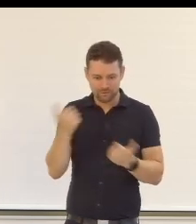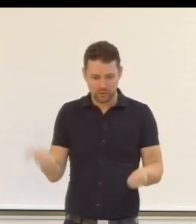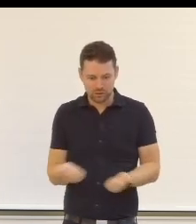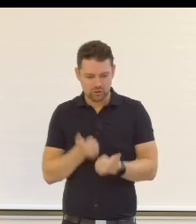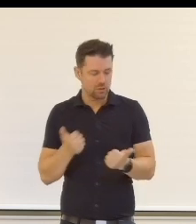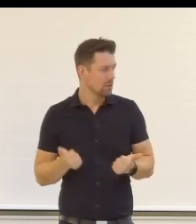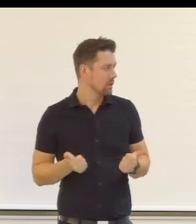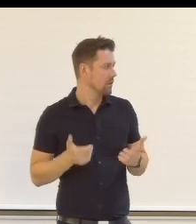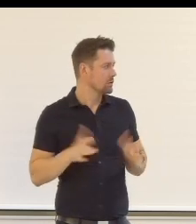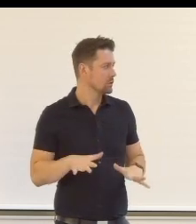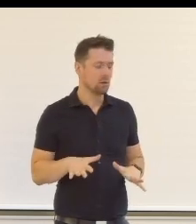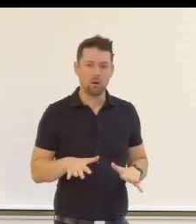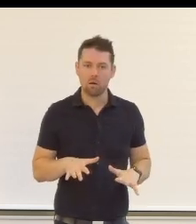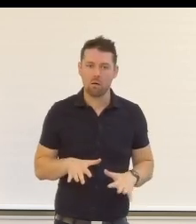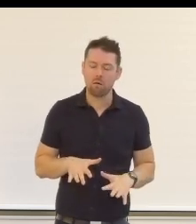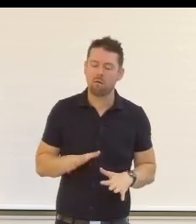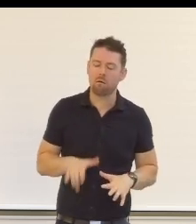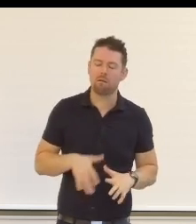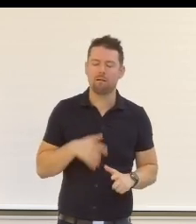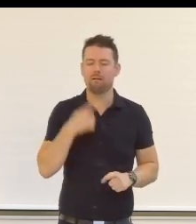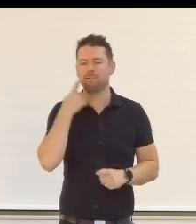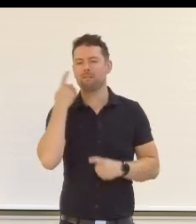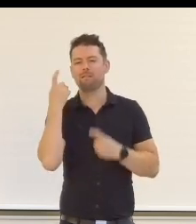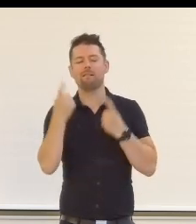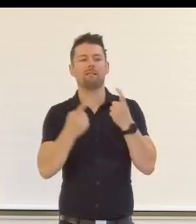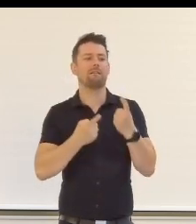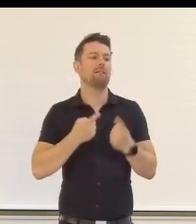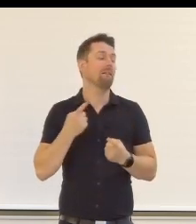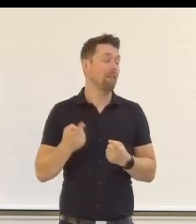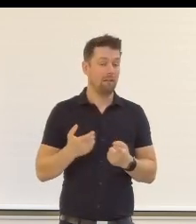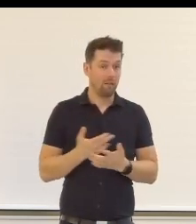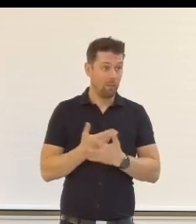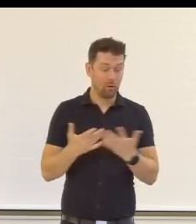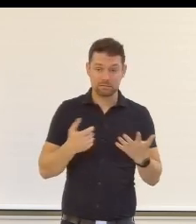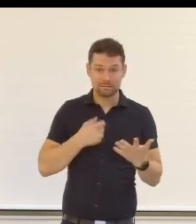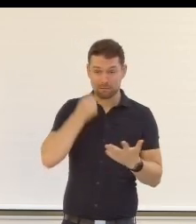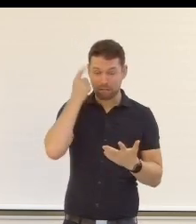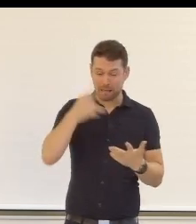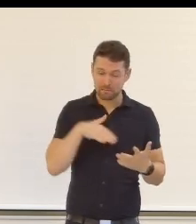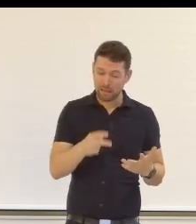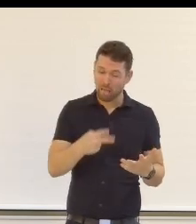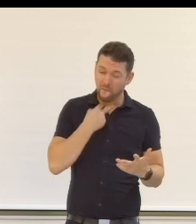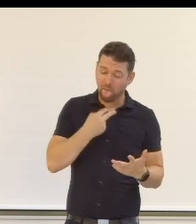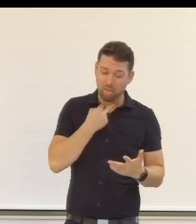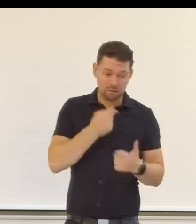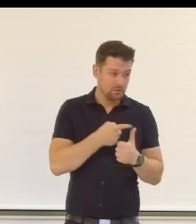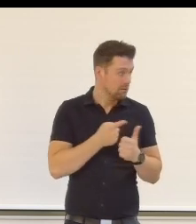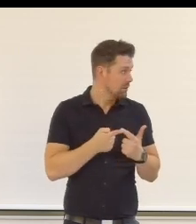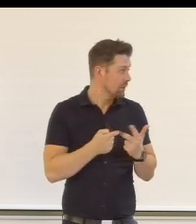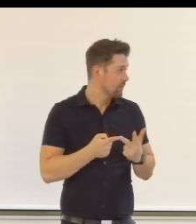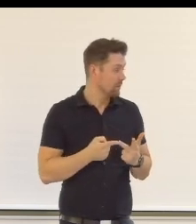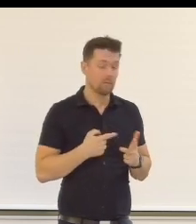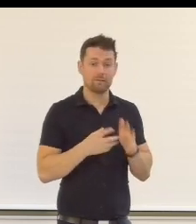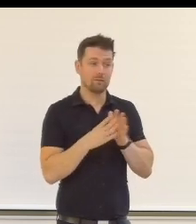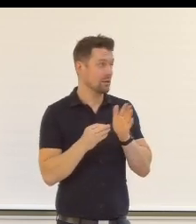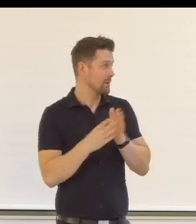about rediscovering plenty of little things that I didn't even realize I was missing. For example, we